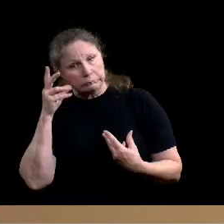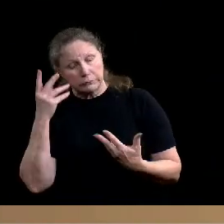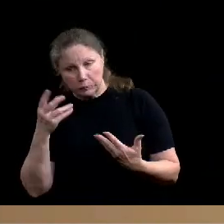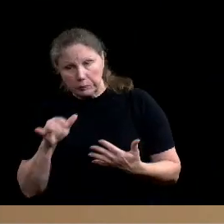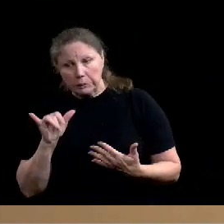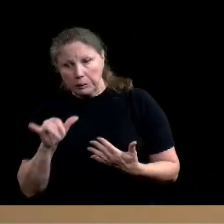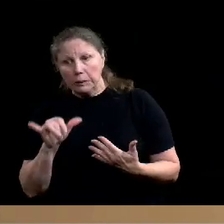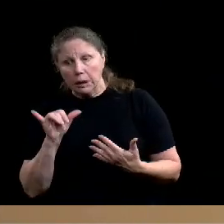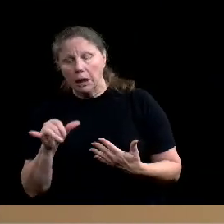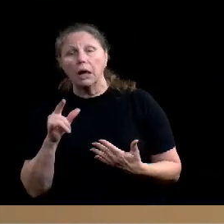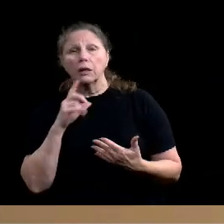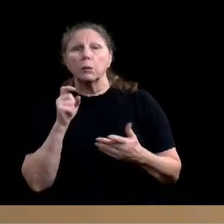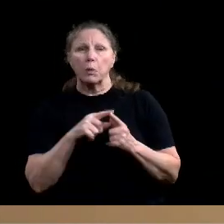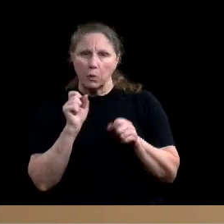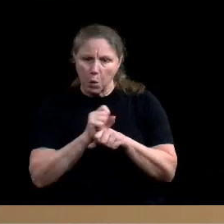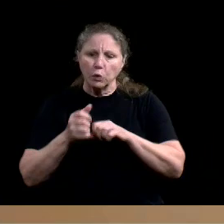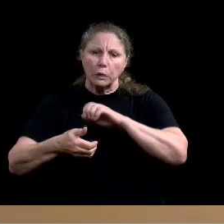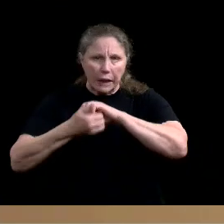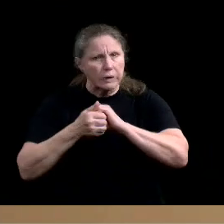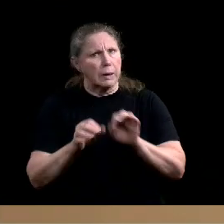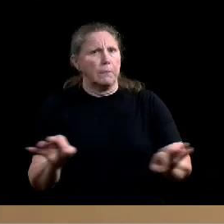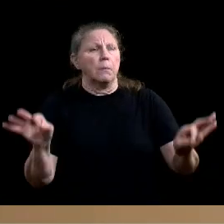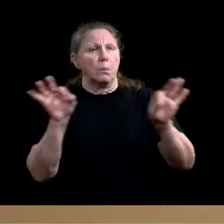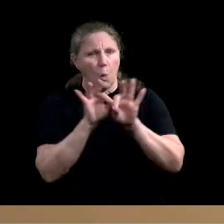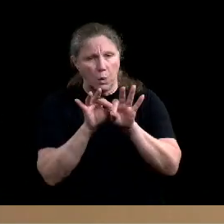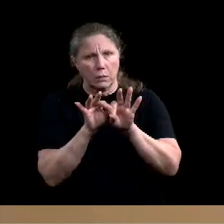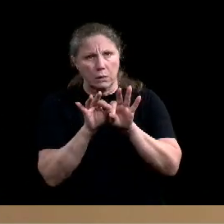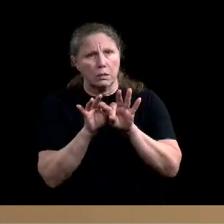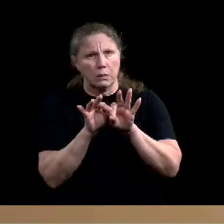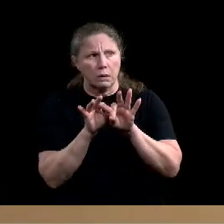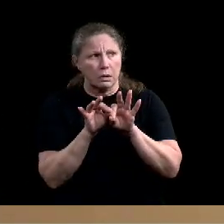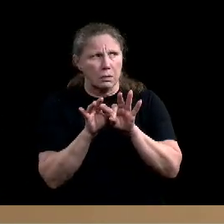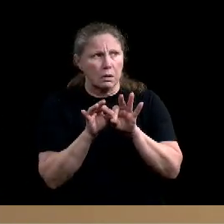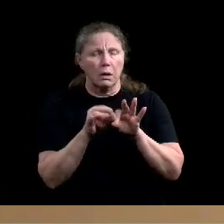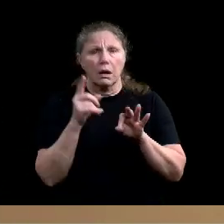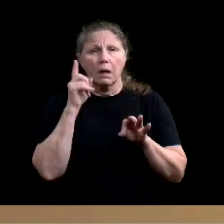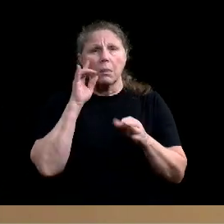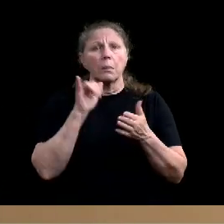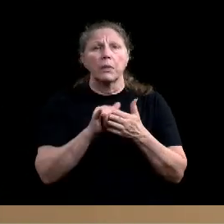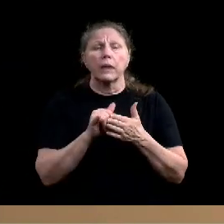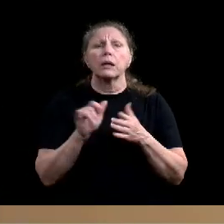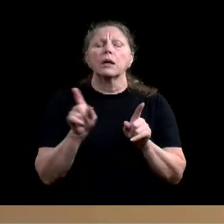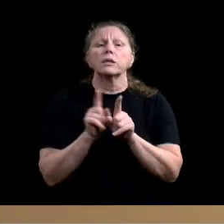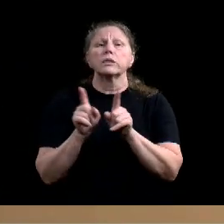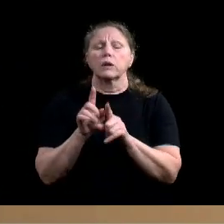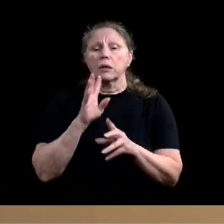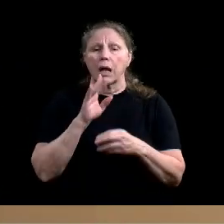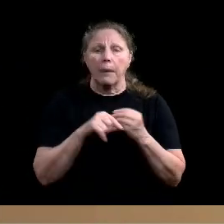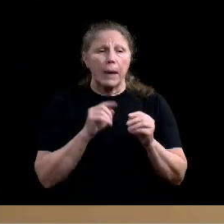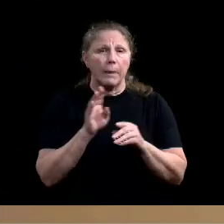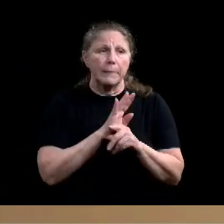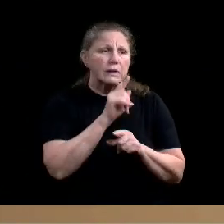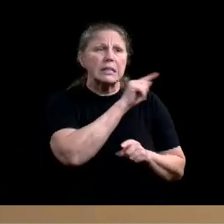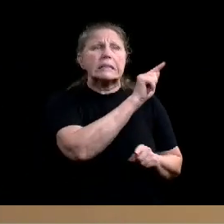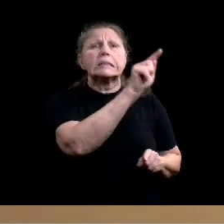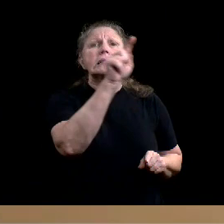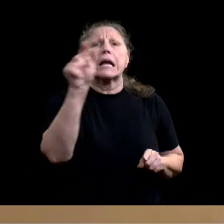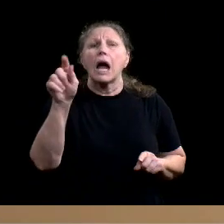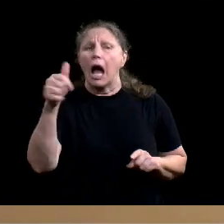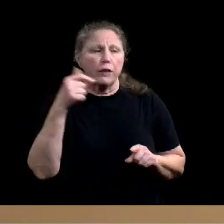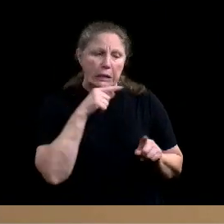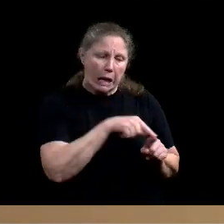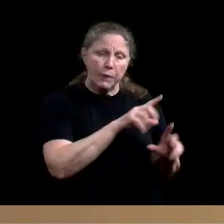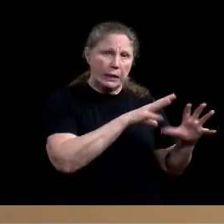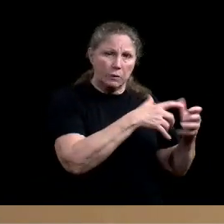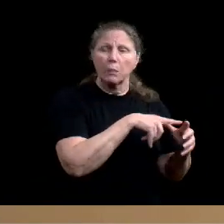main source for that. But we're also talking to other business leaders and other health professionals, including, of course, Dr. Werner, the health authority, and